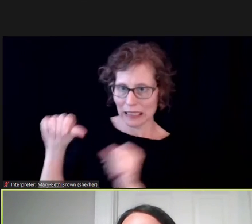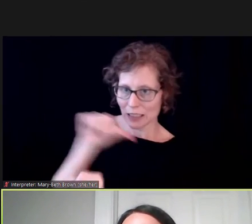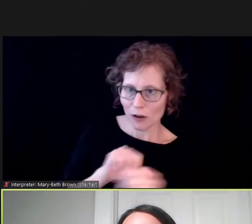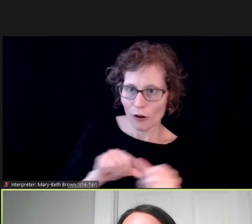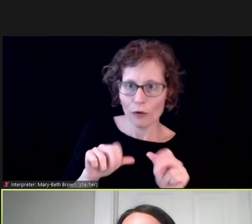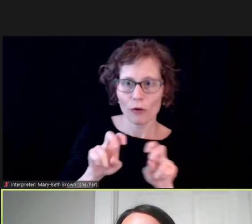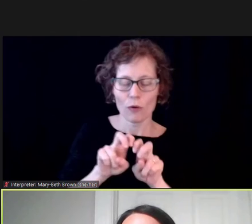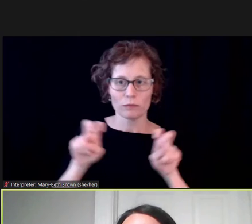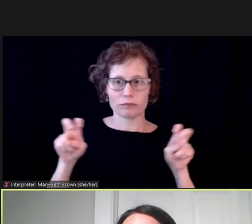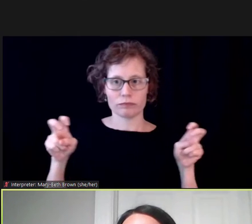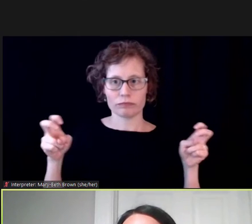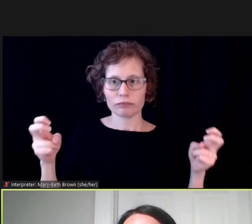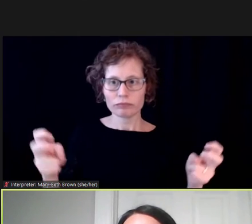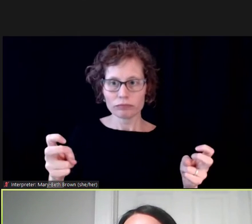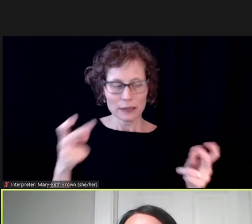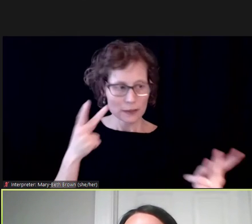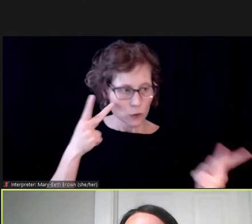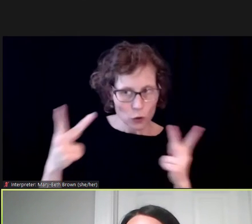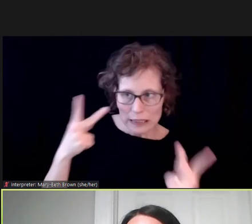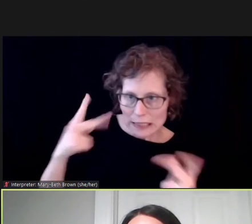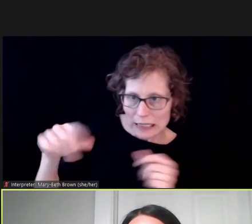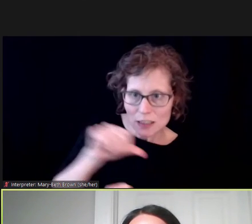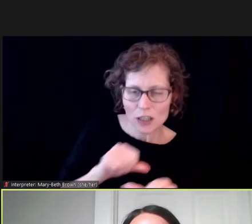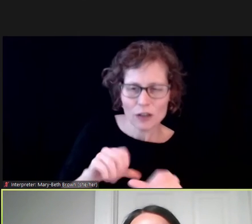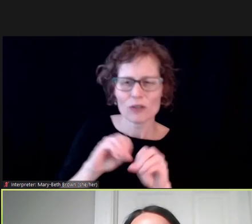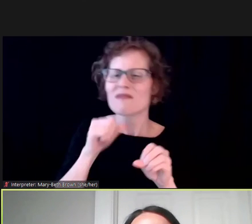semicircle, so that way everyone is visible.